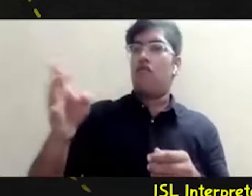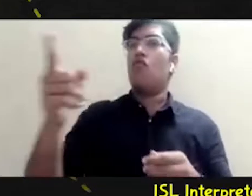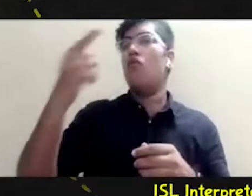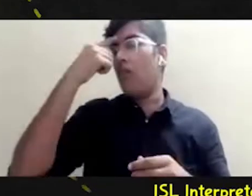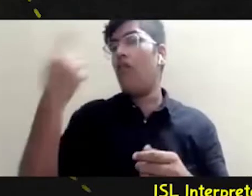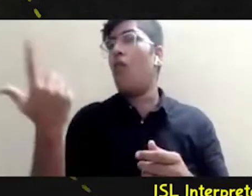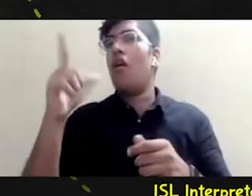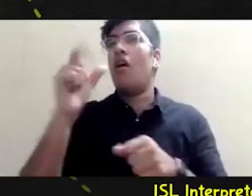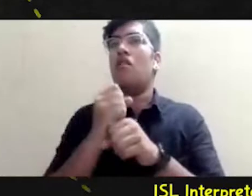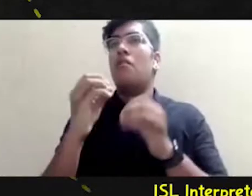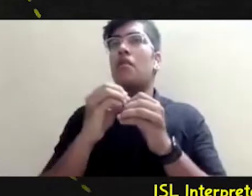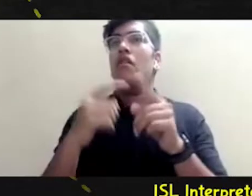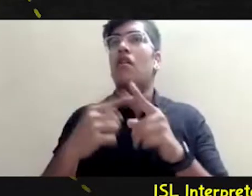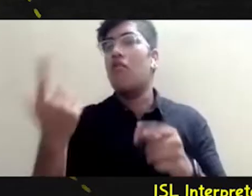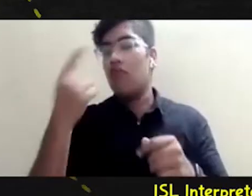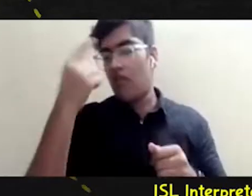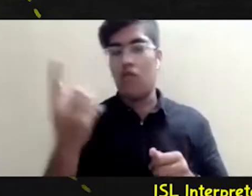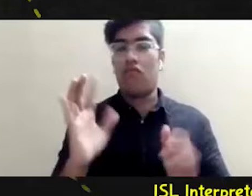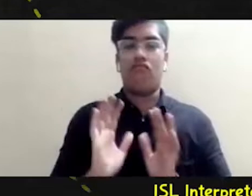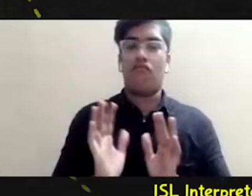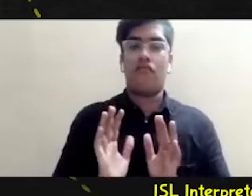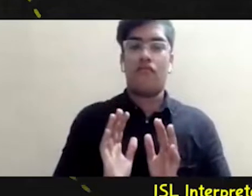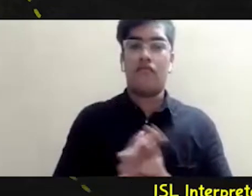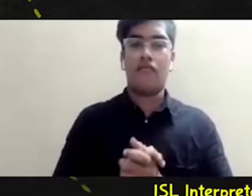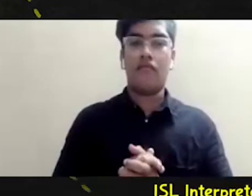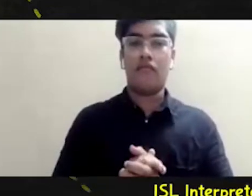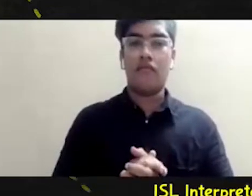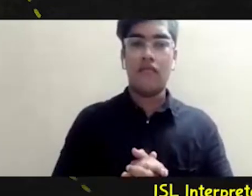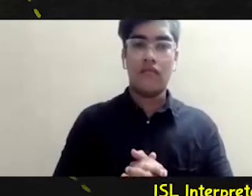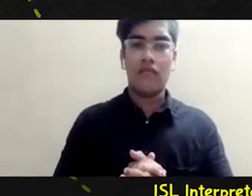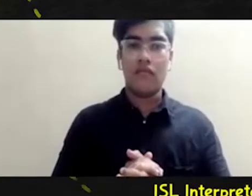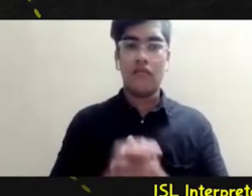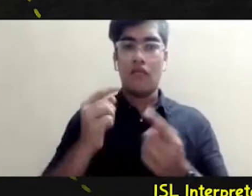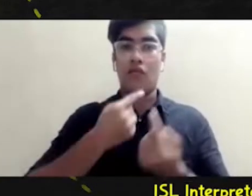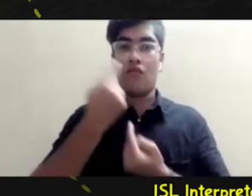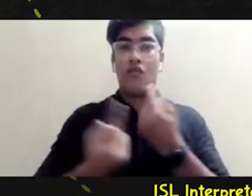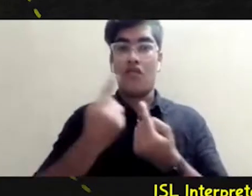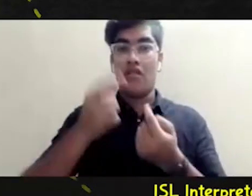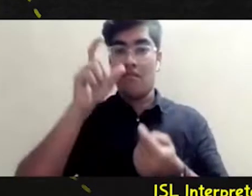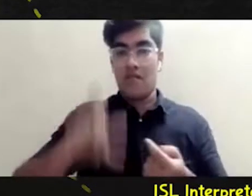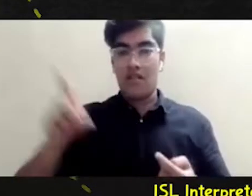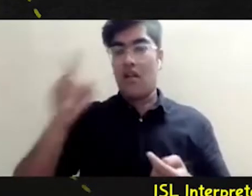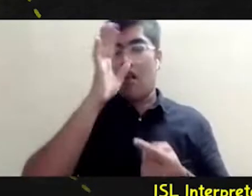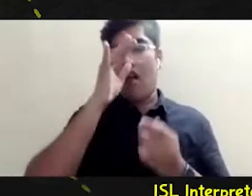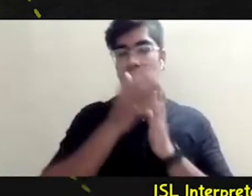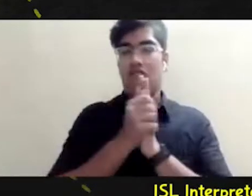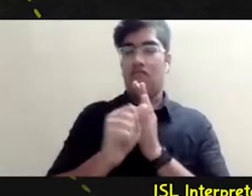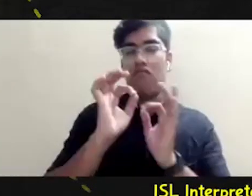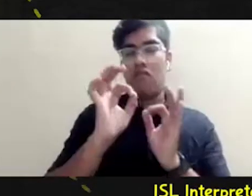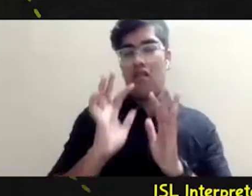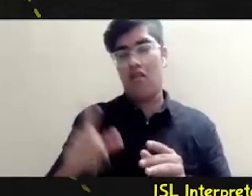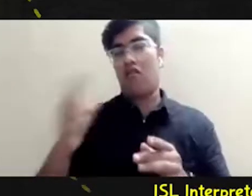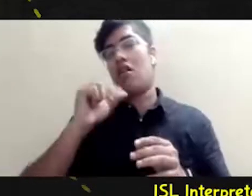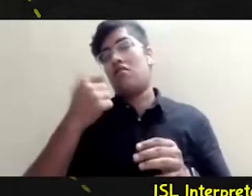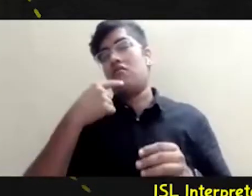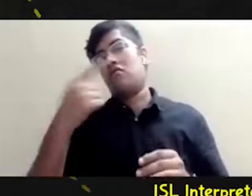Because that you will do automatically. Politicians are great liars. Then the minute a mic is in front of them and they know they have a good audience, they will say